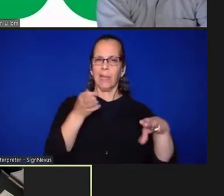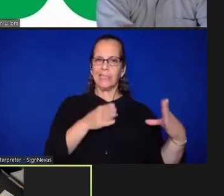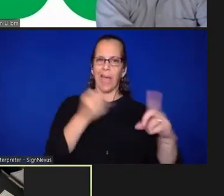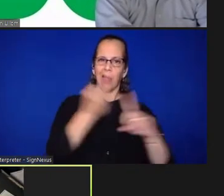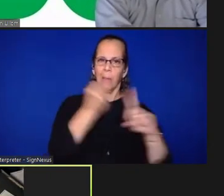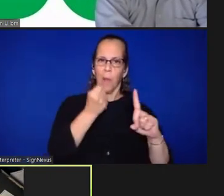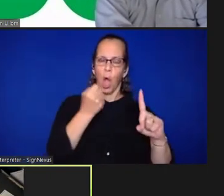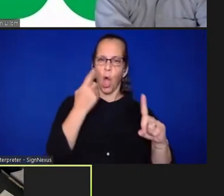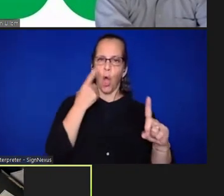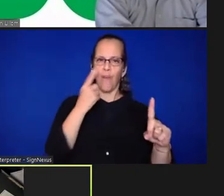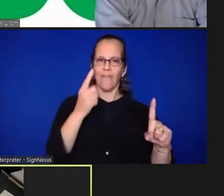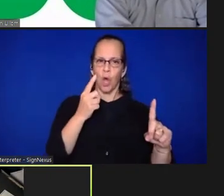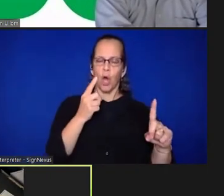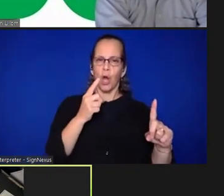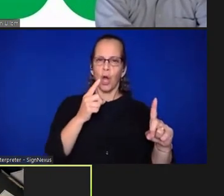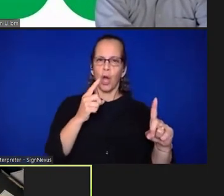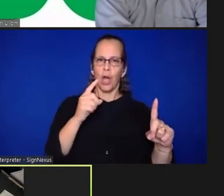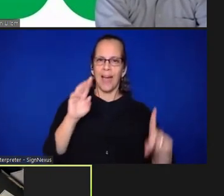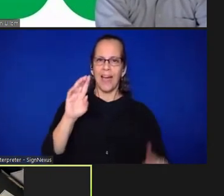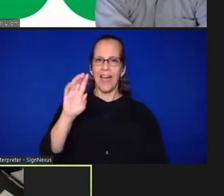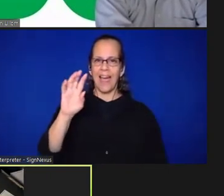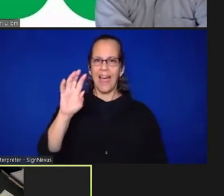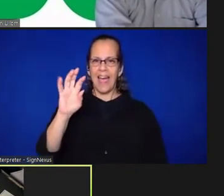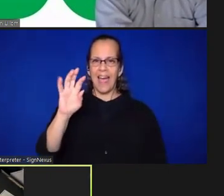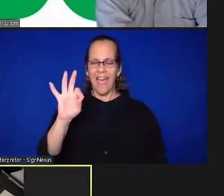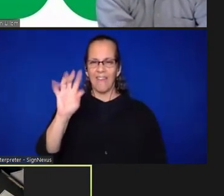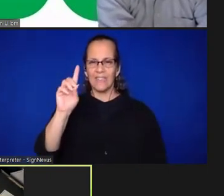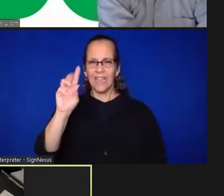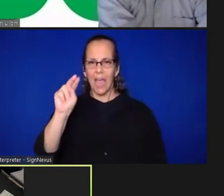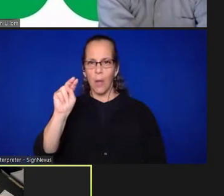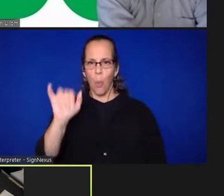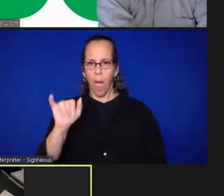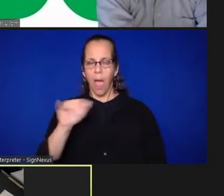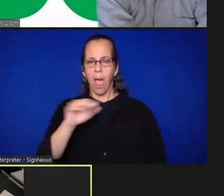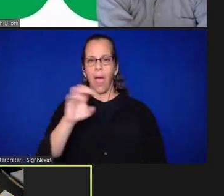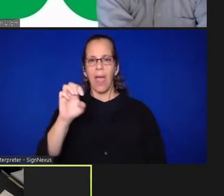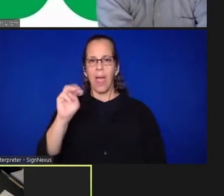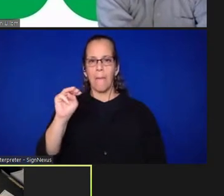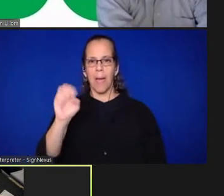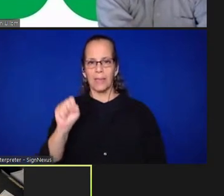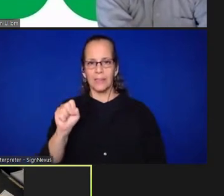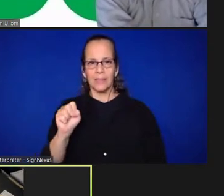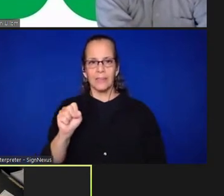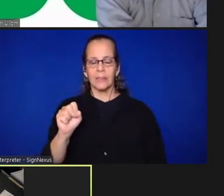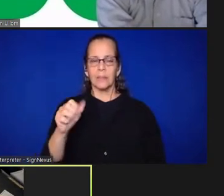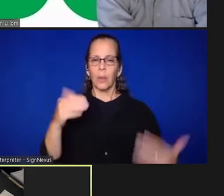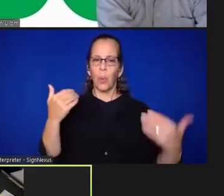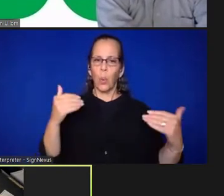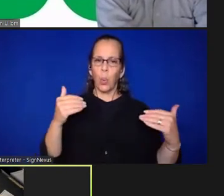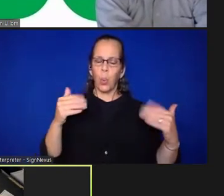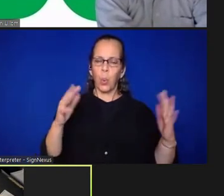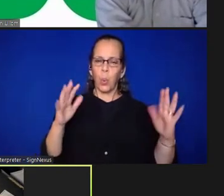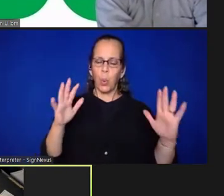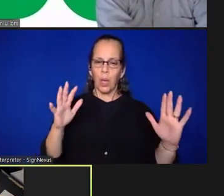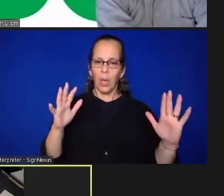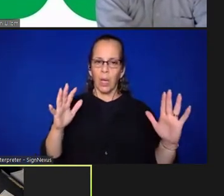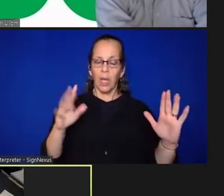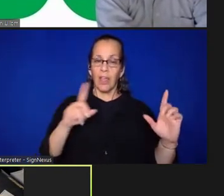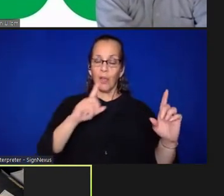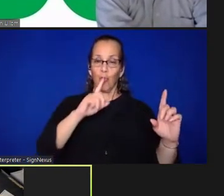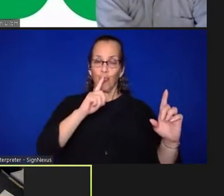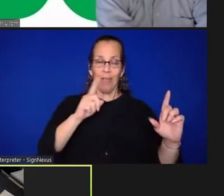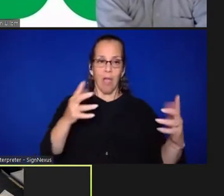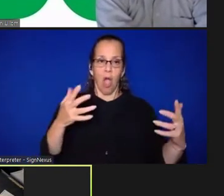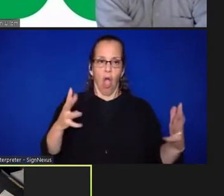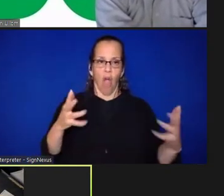acknowledging that members of FDNY Ms are at a stark economic disadvantage being paid at